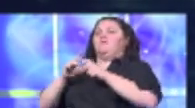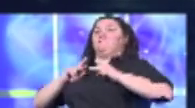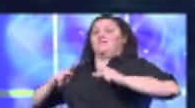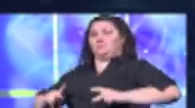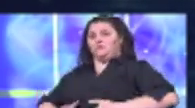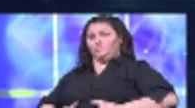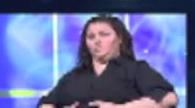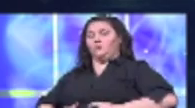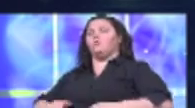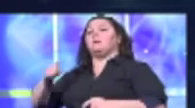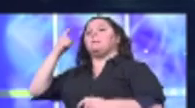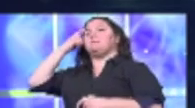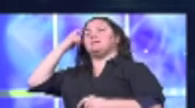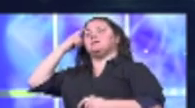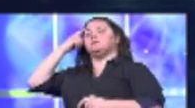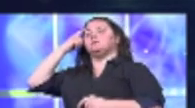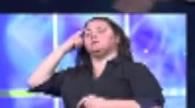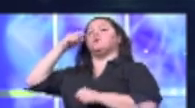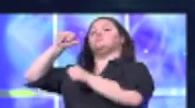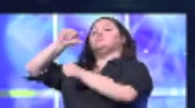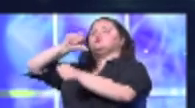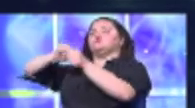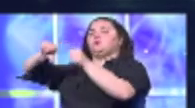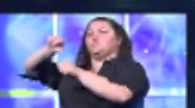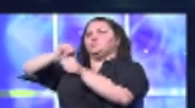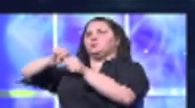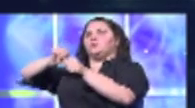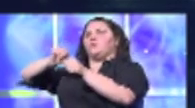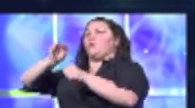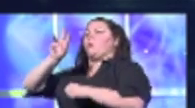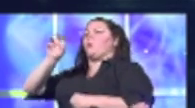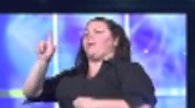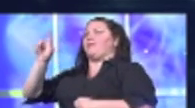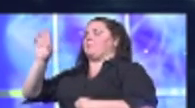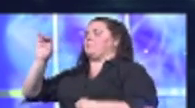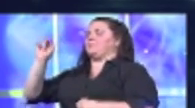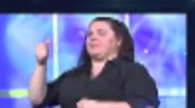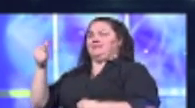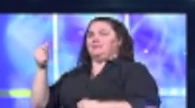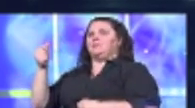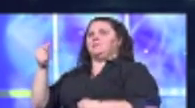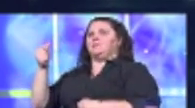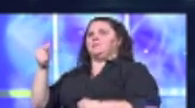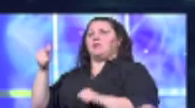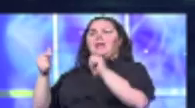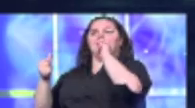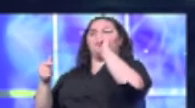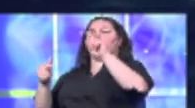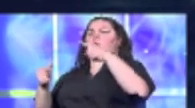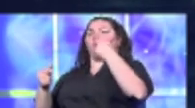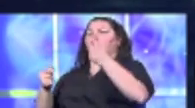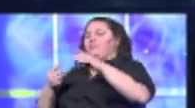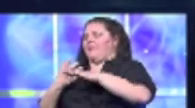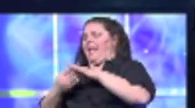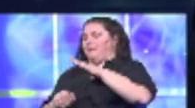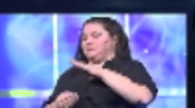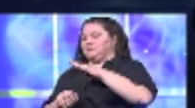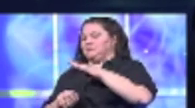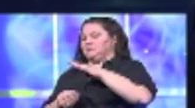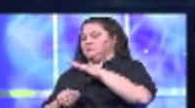mental, and social well-being, and not merely the absence of disease or infirmity.